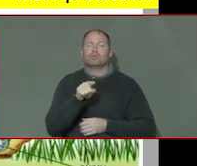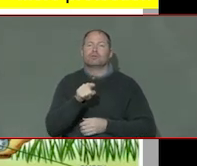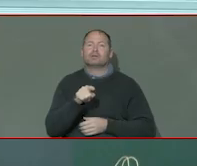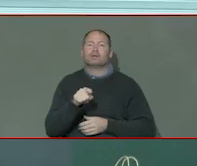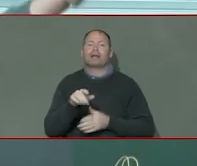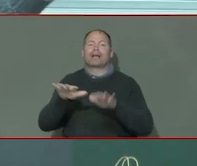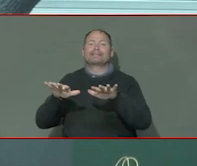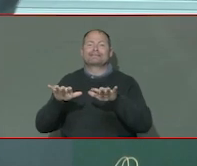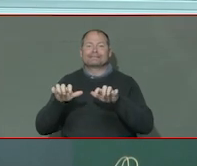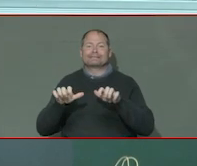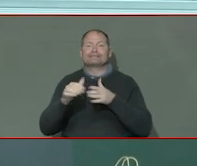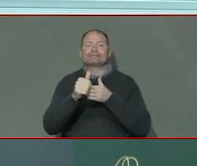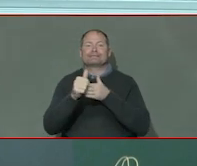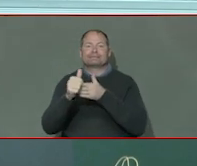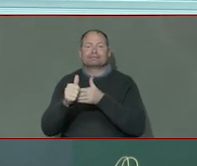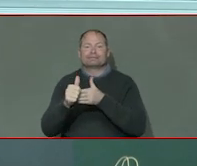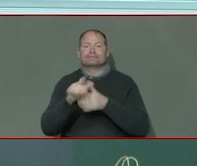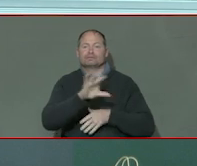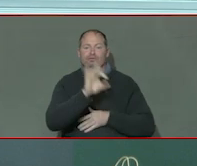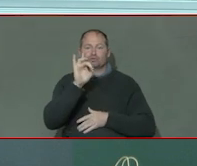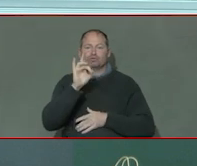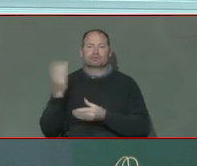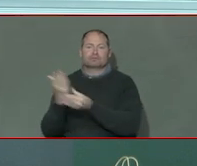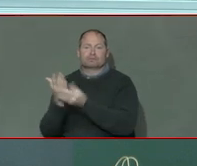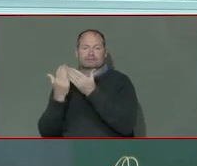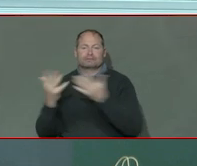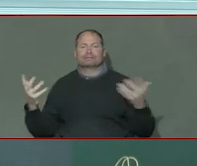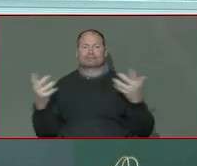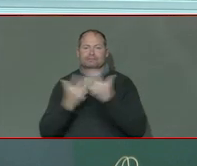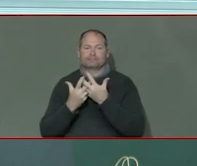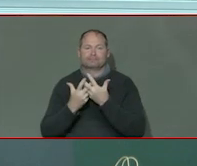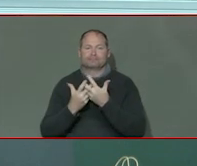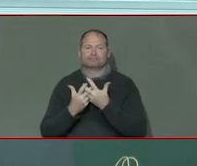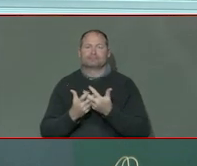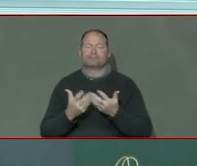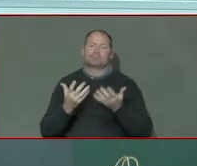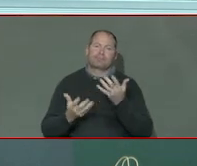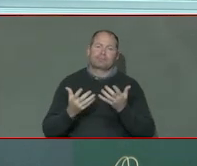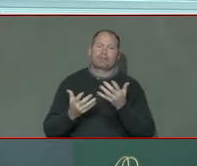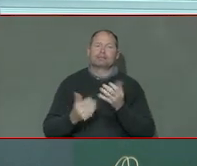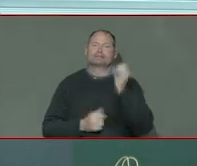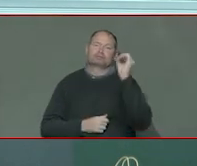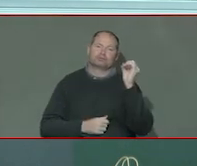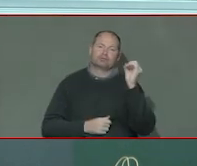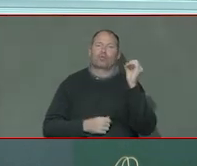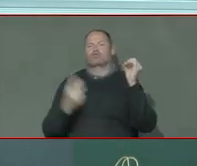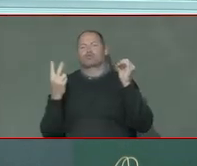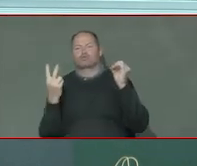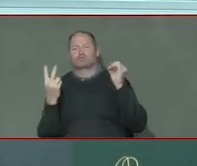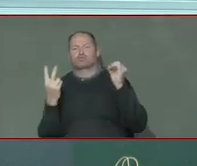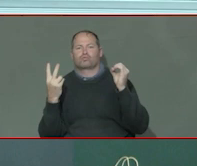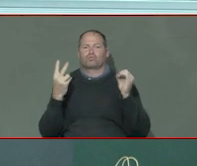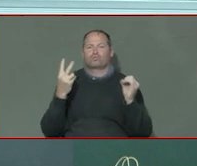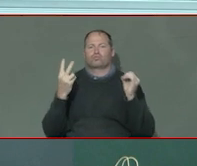and link it to the case study. It's usually 0 marks or 2, and that is why life science is such